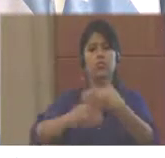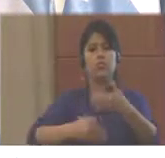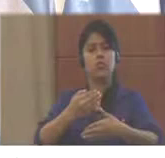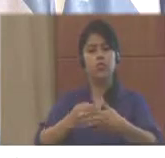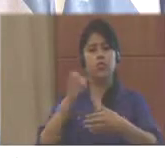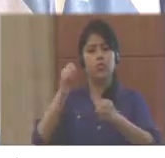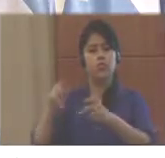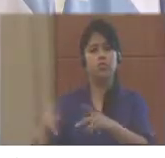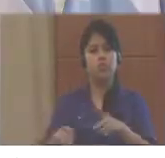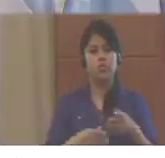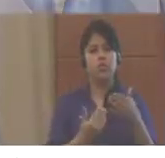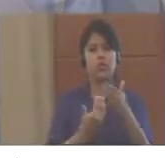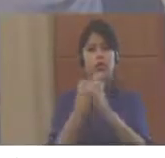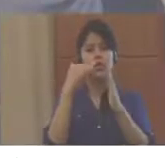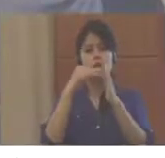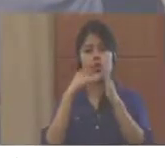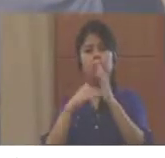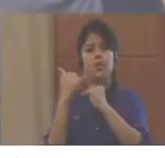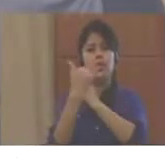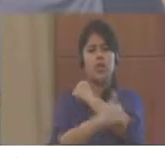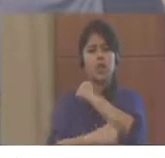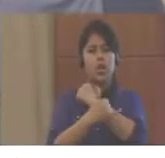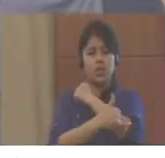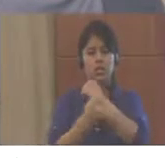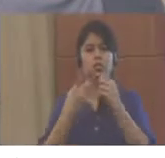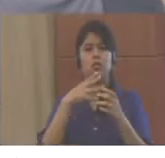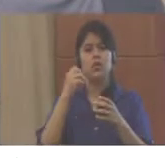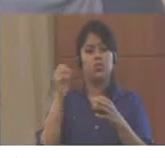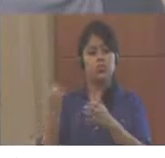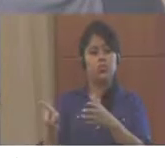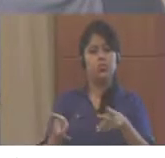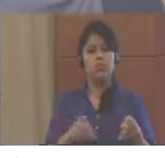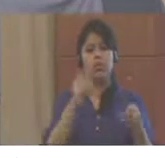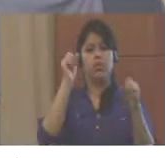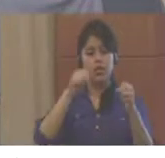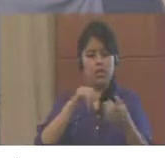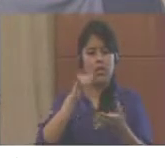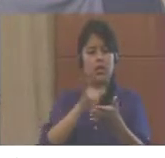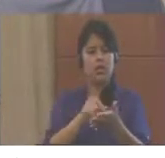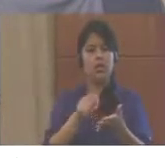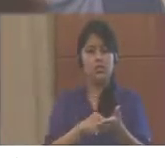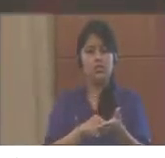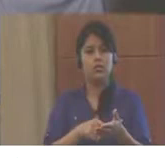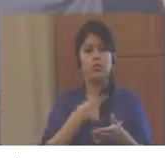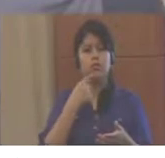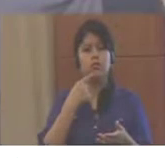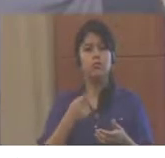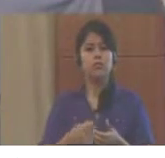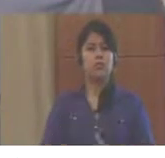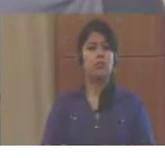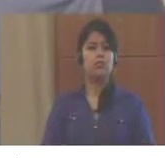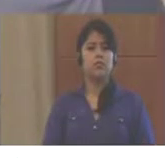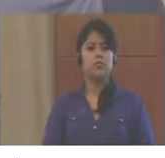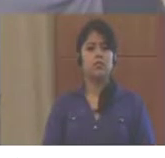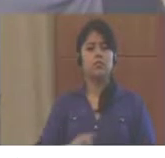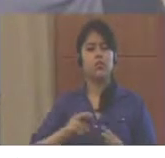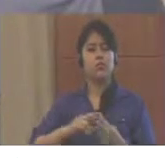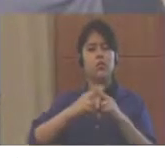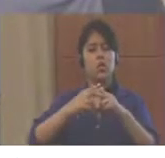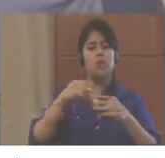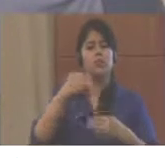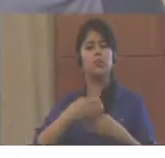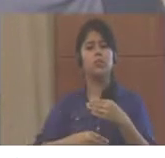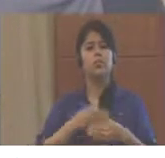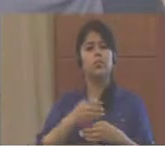end of that implementation period, SEDIMA undertook a review process to identify emerging gaps for input into